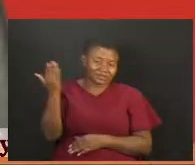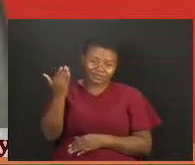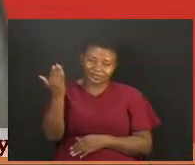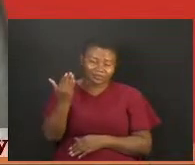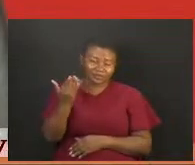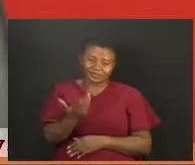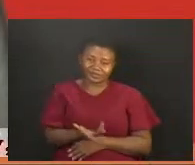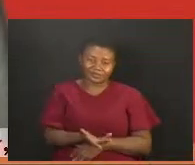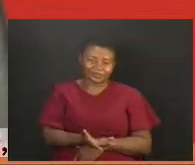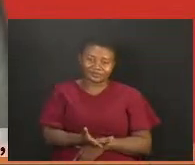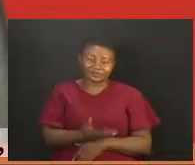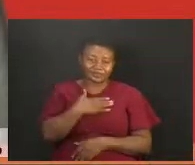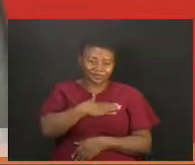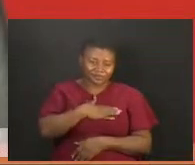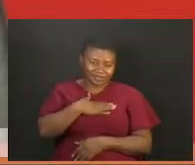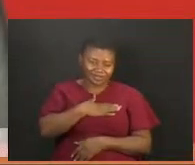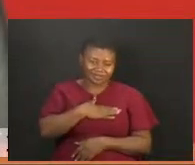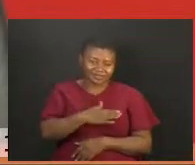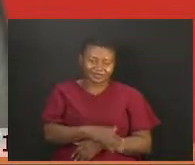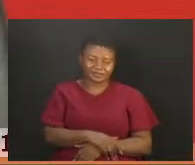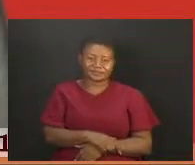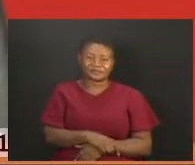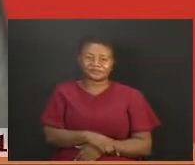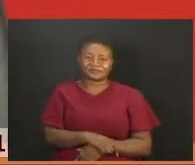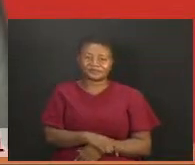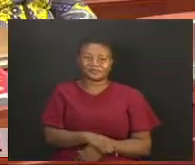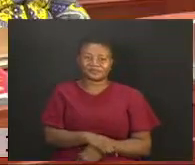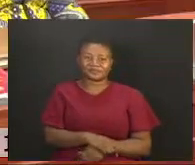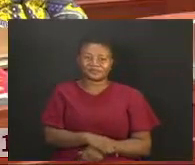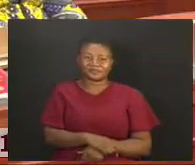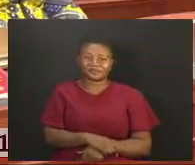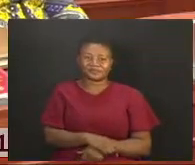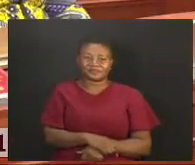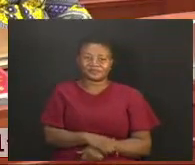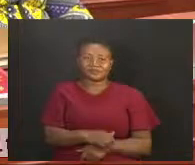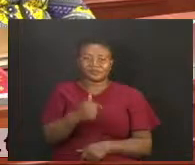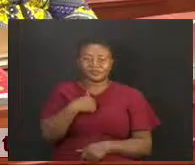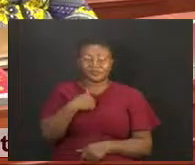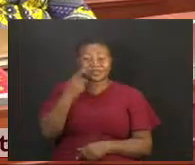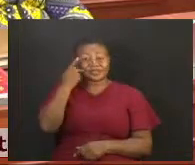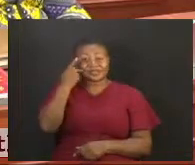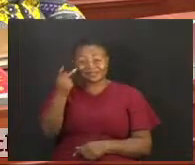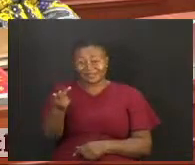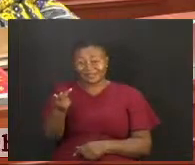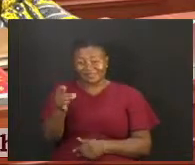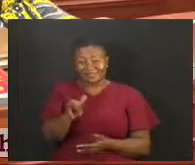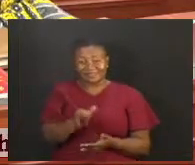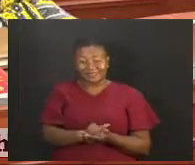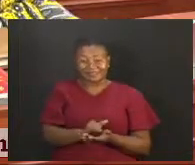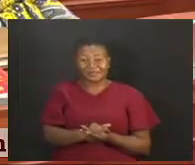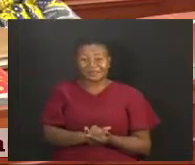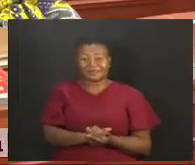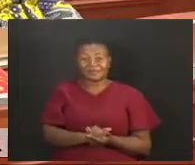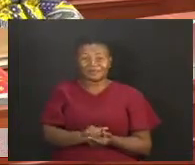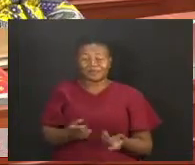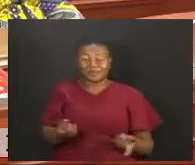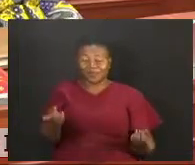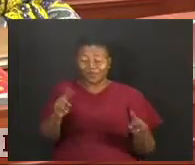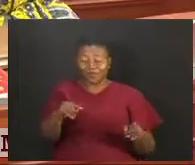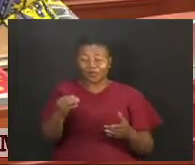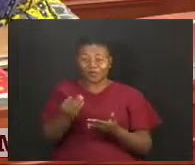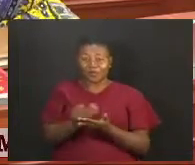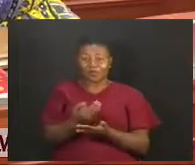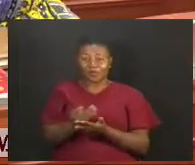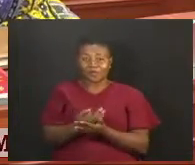Please. Mr. Speaker, I noticed that when the Finance Minister came